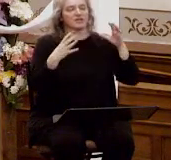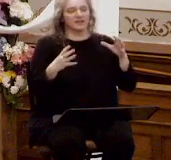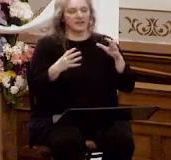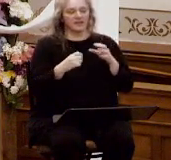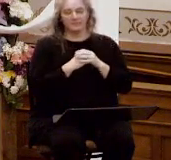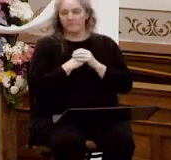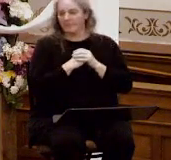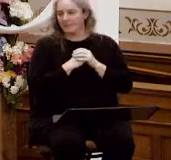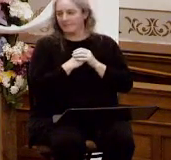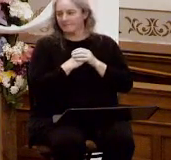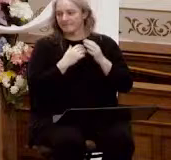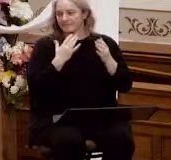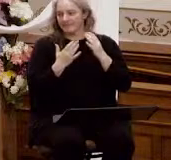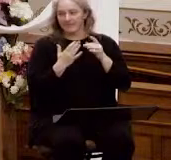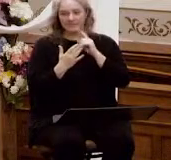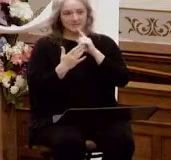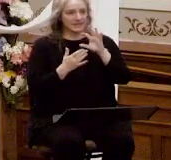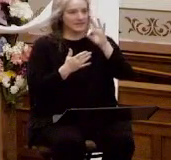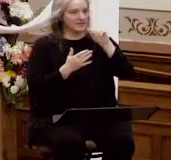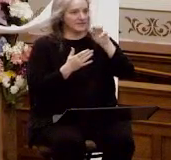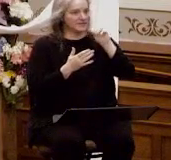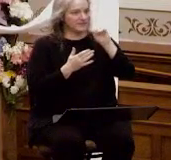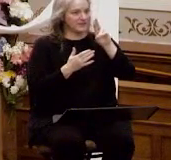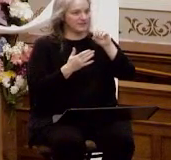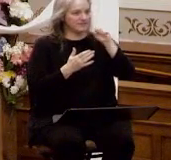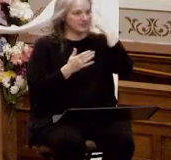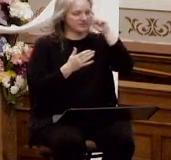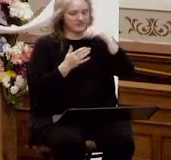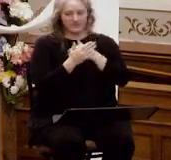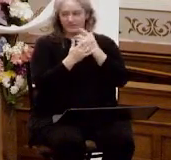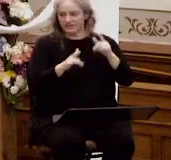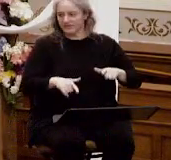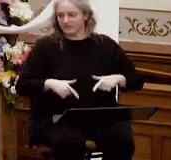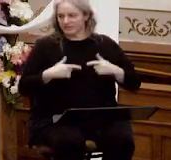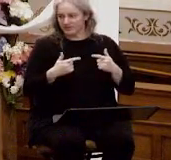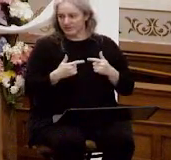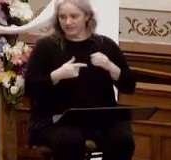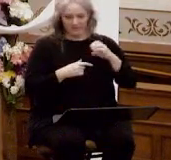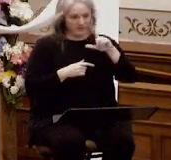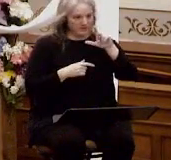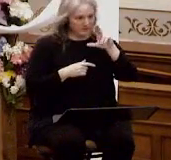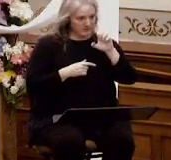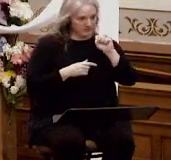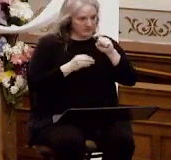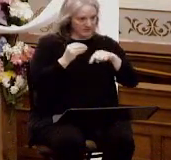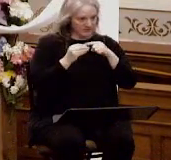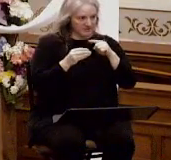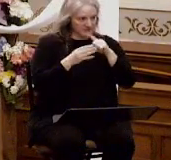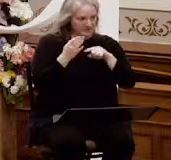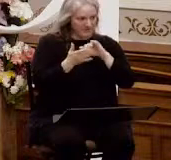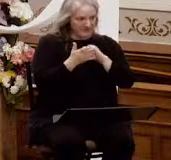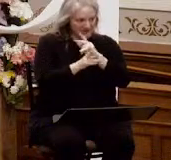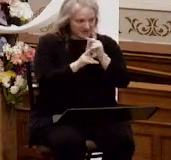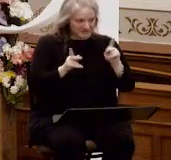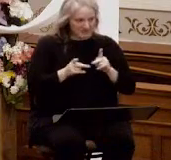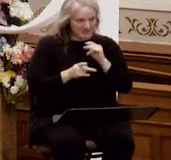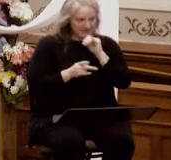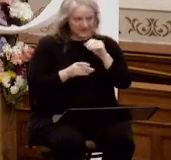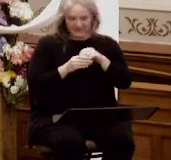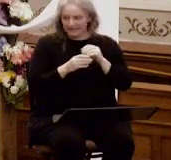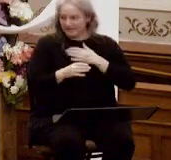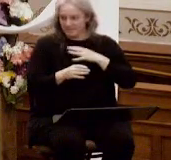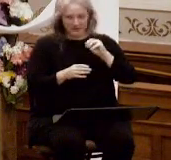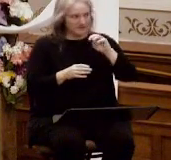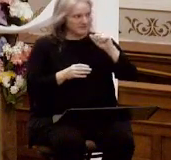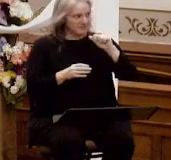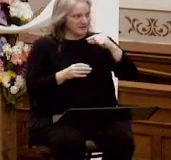And might say is famous for new life. And I've got some clues about what that place might be in my magic